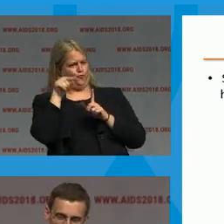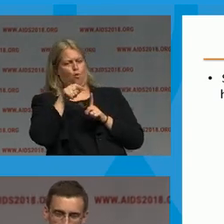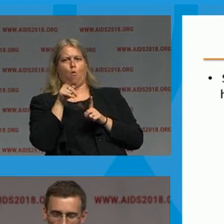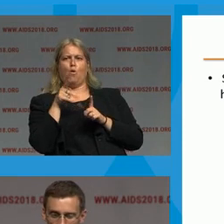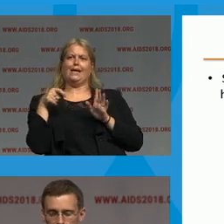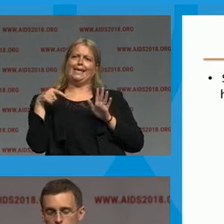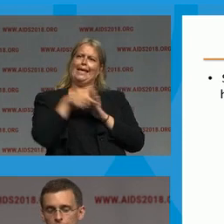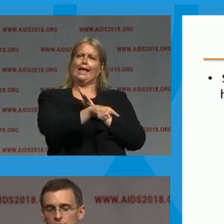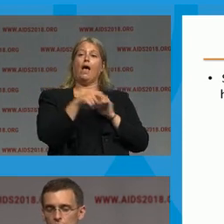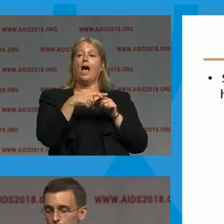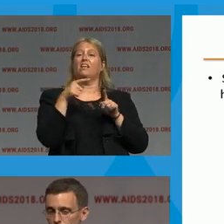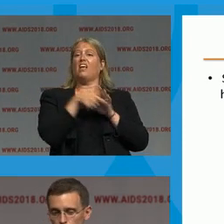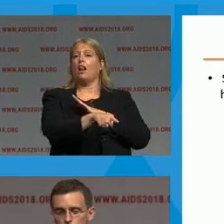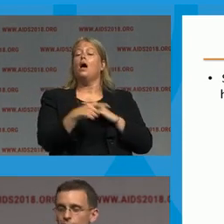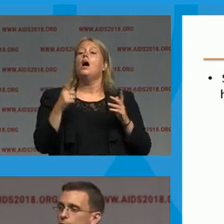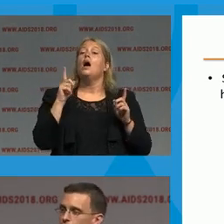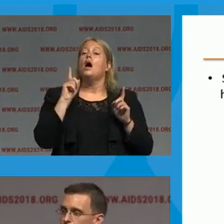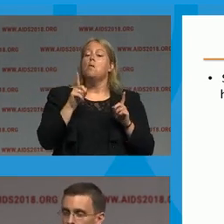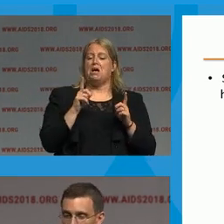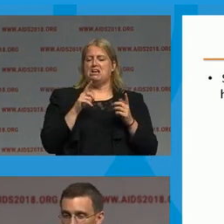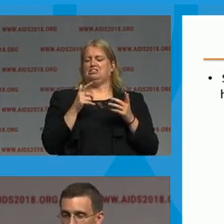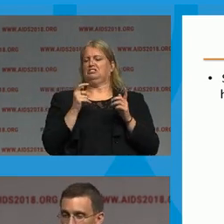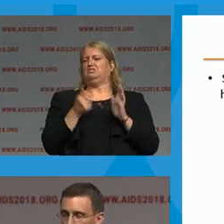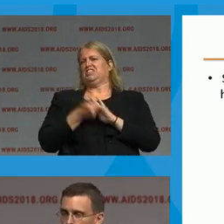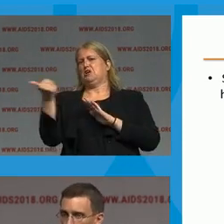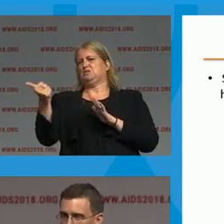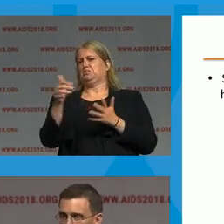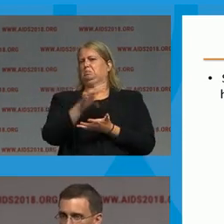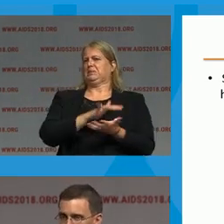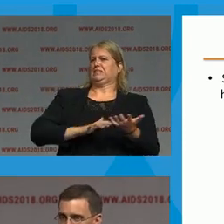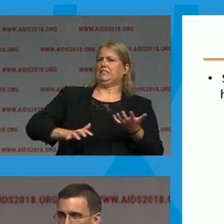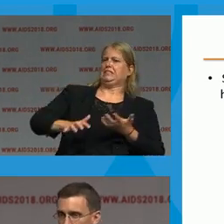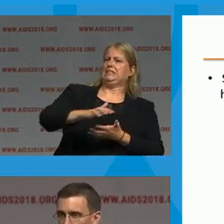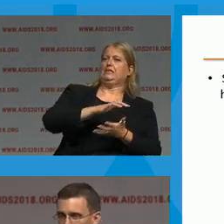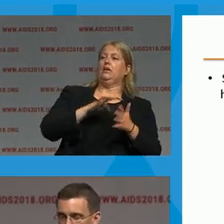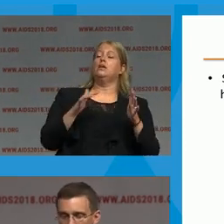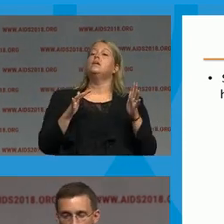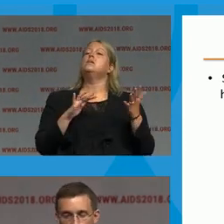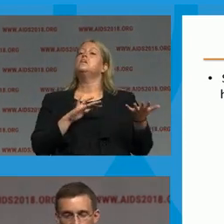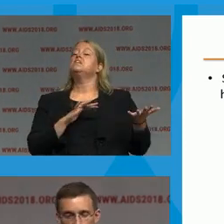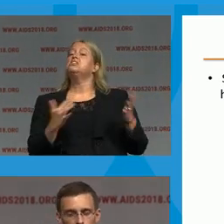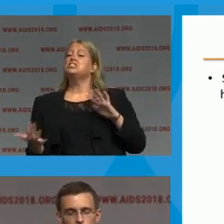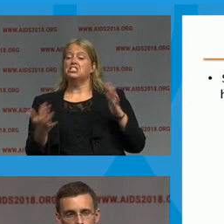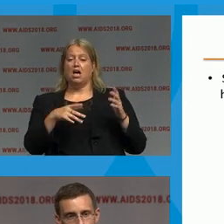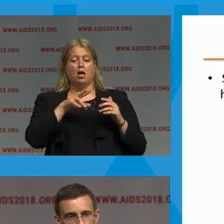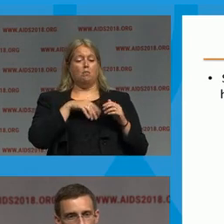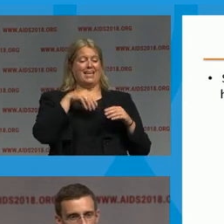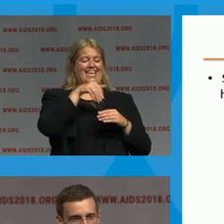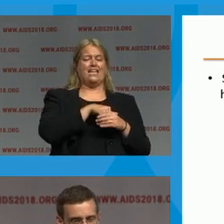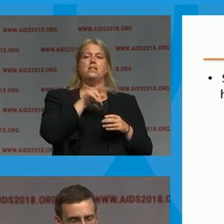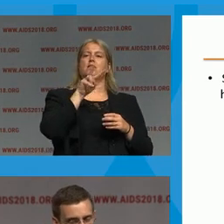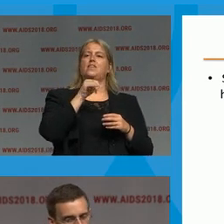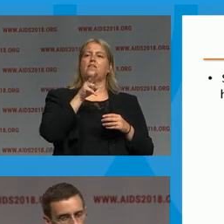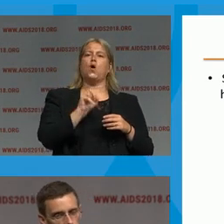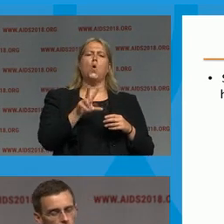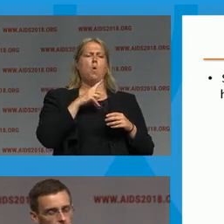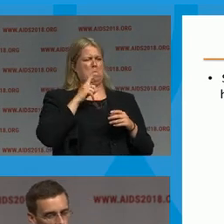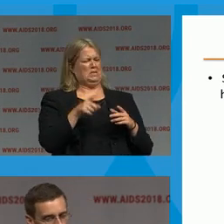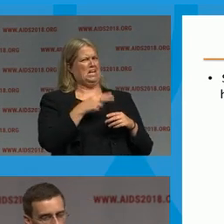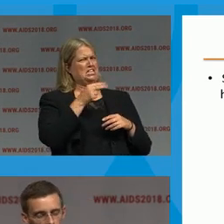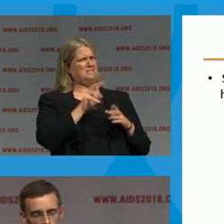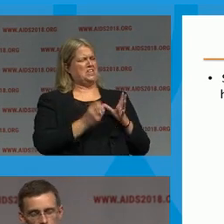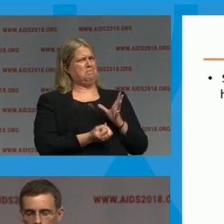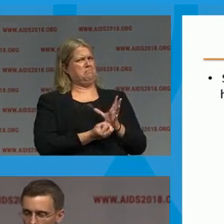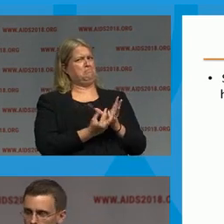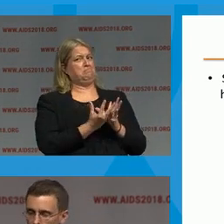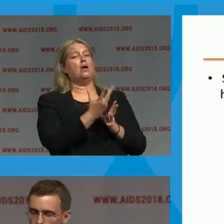is a bit mixed. Some clinical trials have shown evidences for in vivo increases in HIV expression. So the kick seems to have